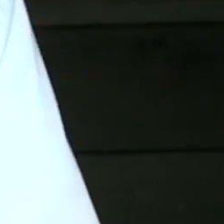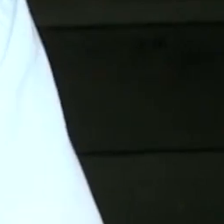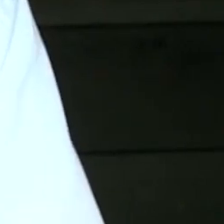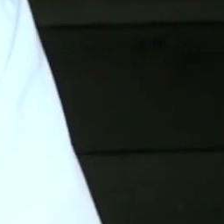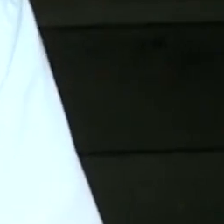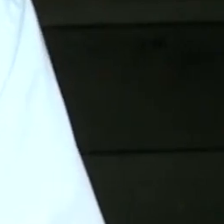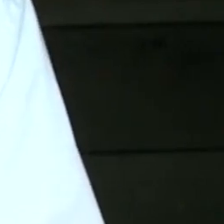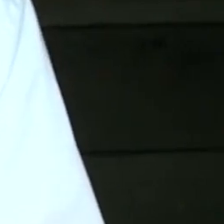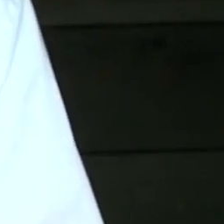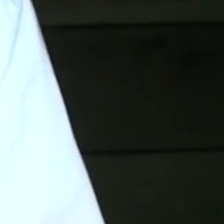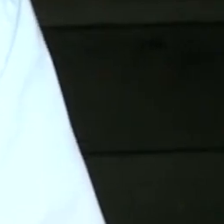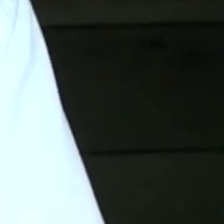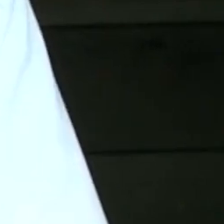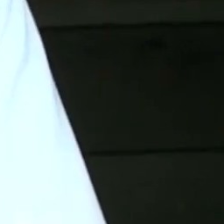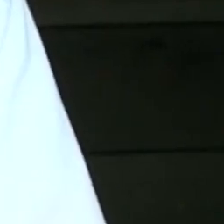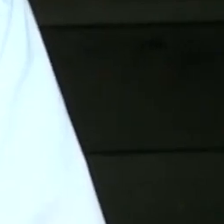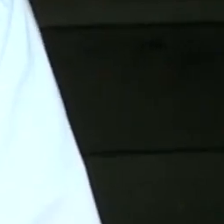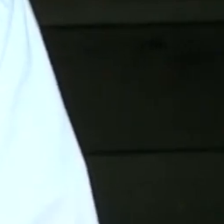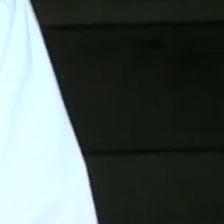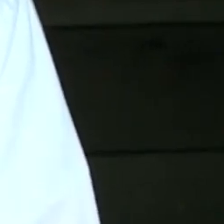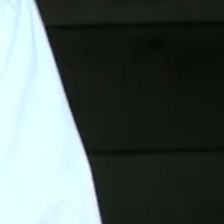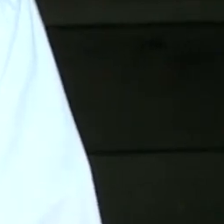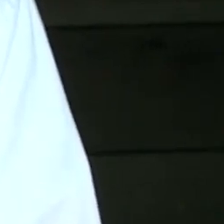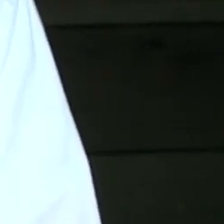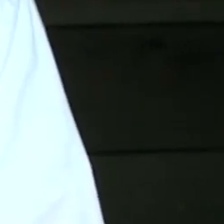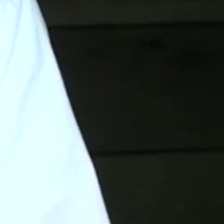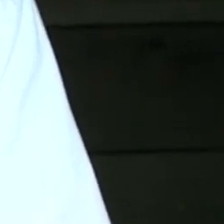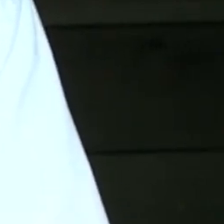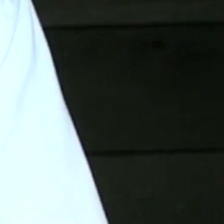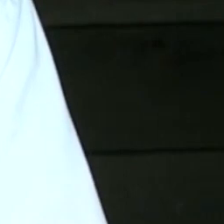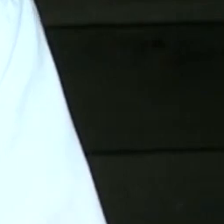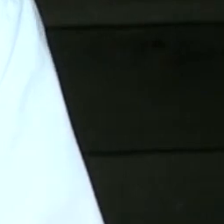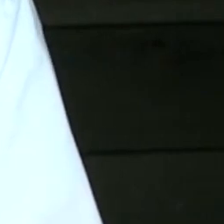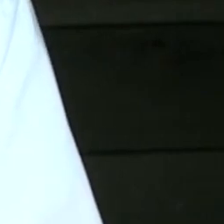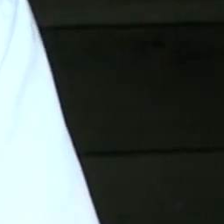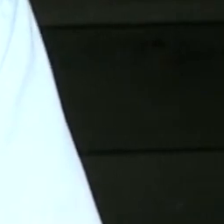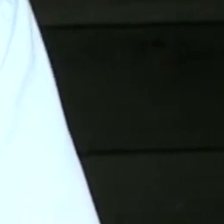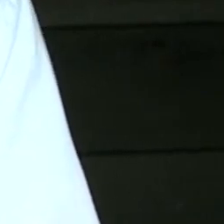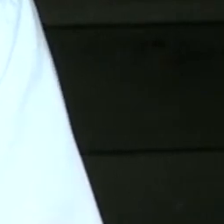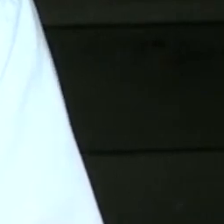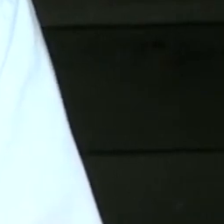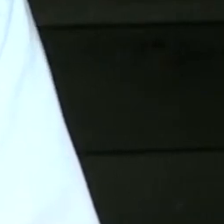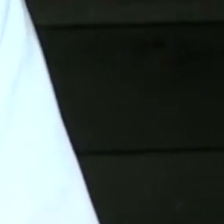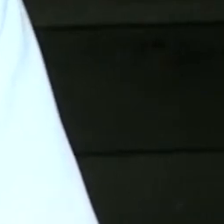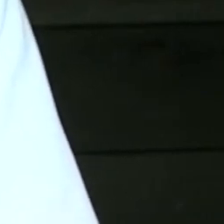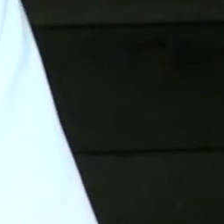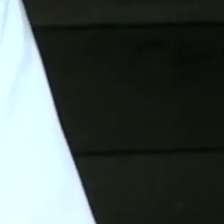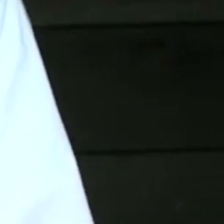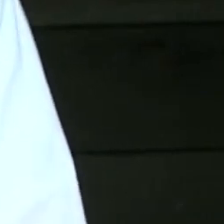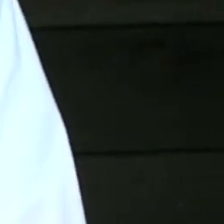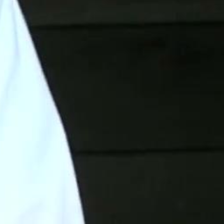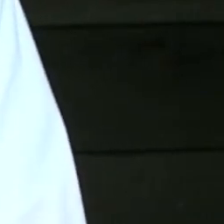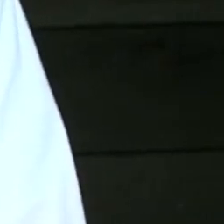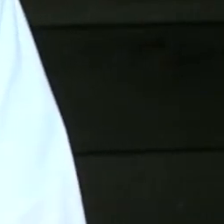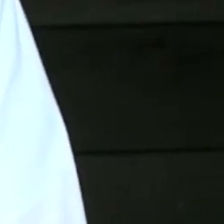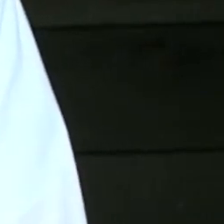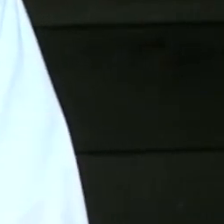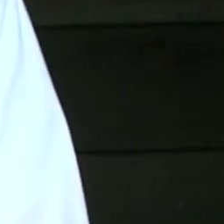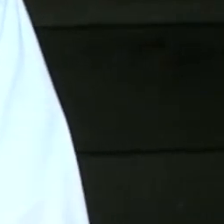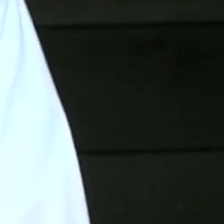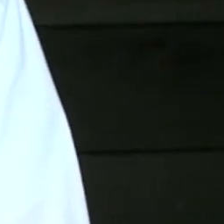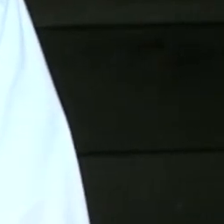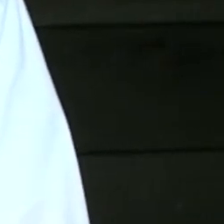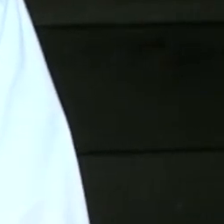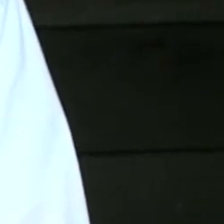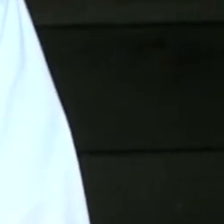you were worshiping with us online, the Lord began to prompt your heart. Maybe he's calling you to make some sort of decision or follow him in a more tangible way. Or